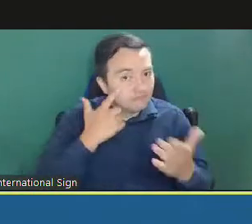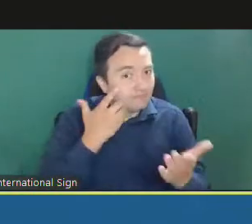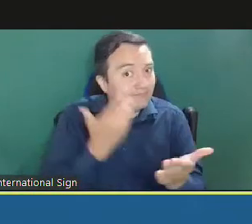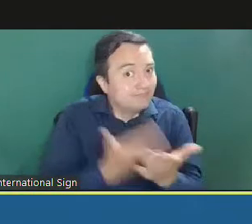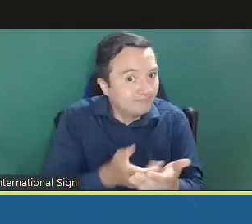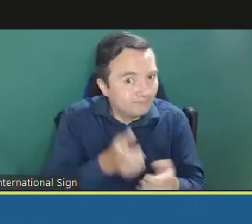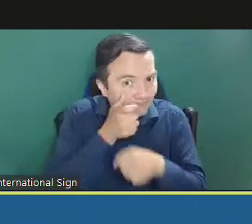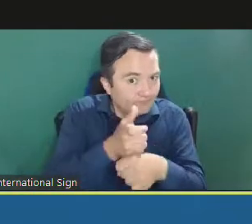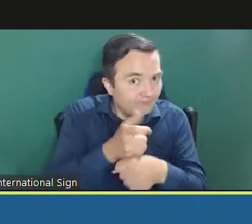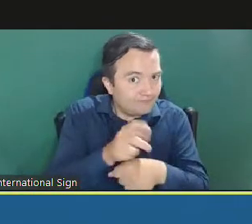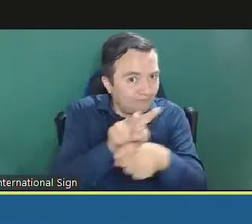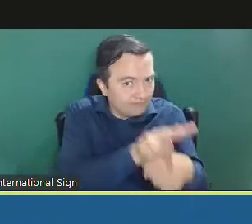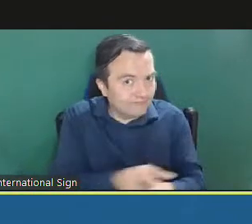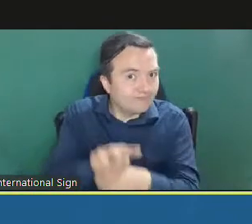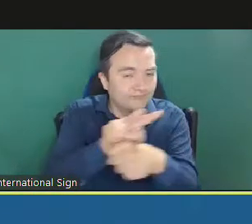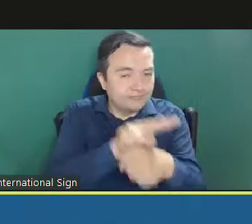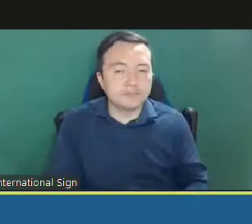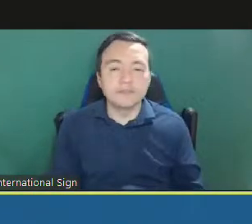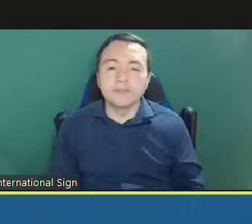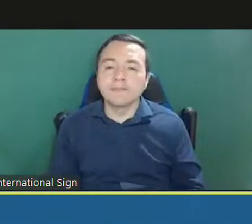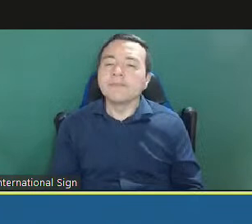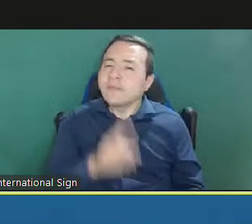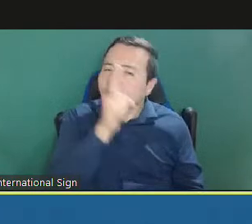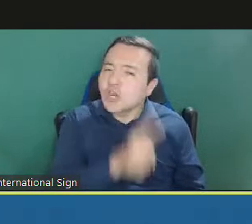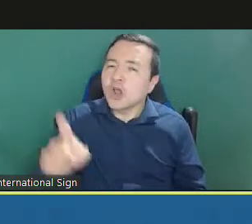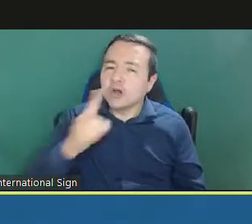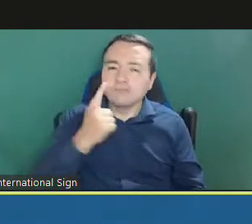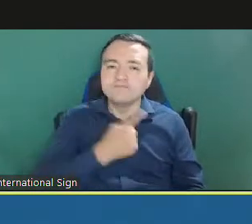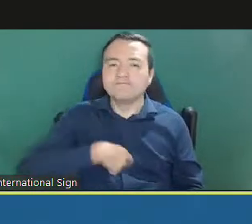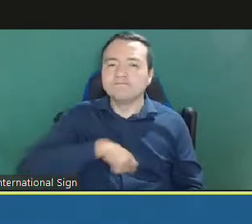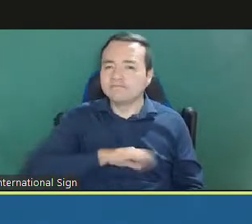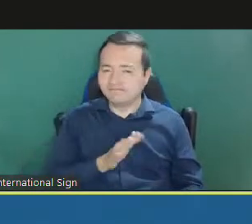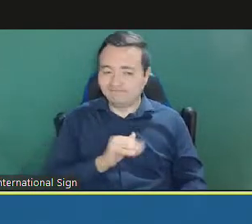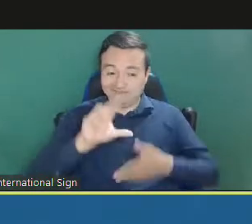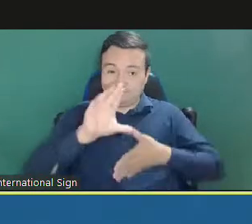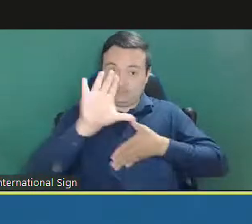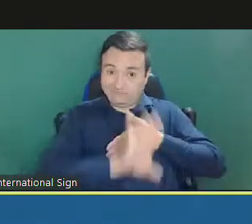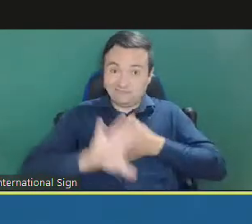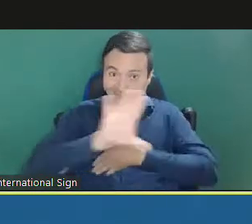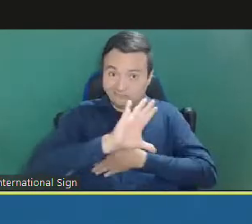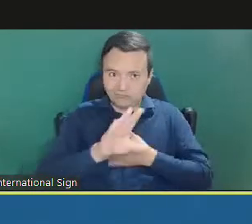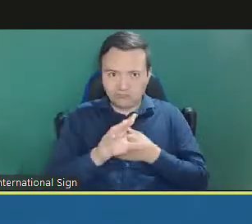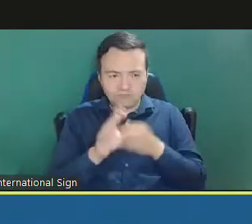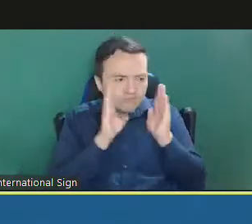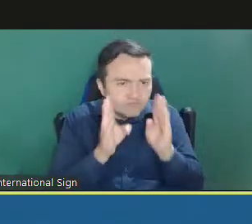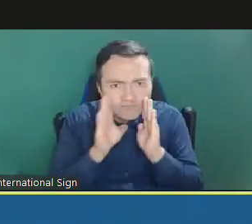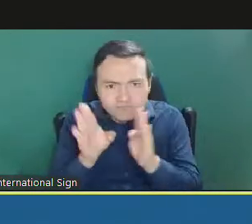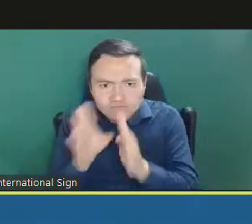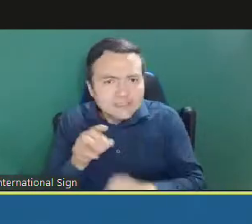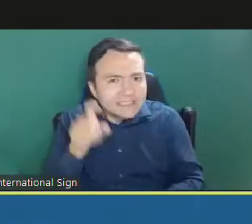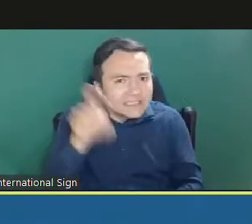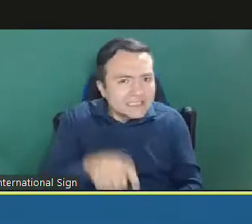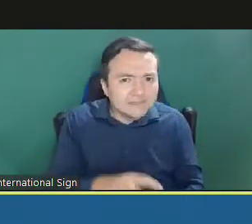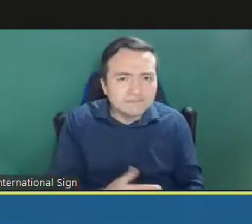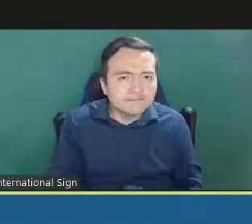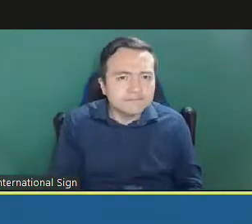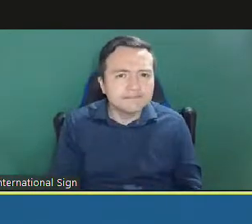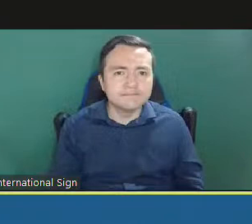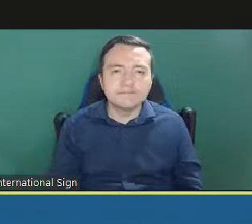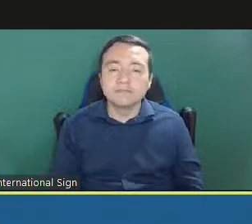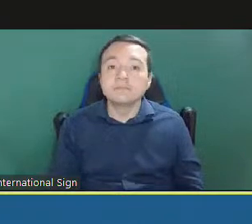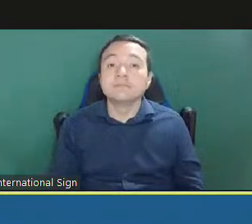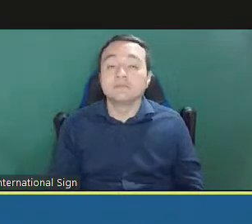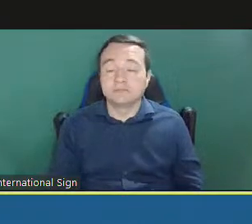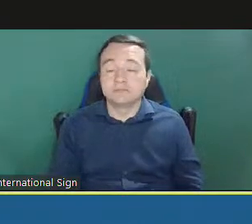Another challenge we are facing in the Americas is that while representing the most cost-effective policy to reduce the consumption of unhealthy